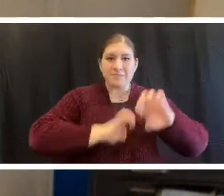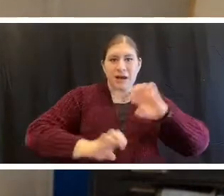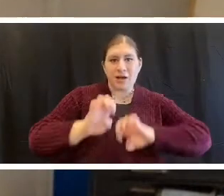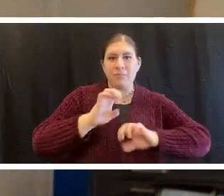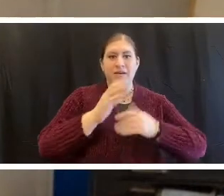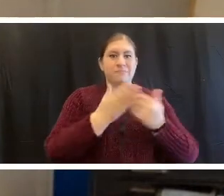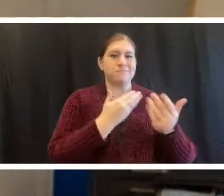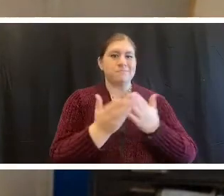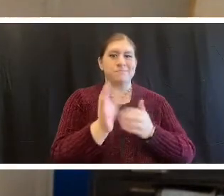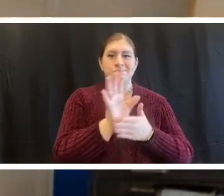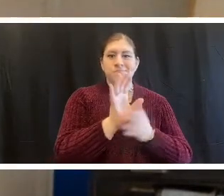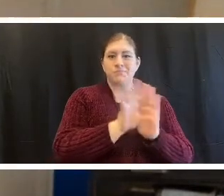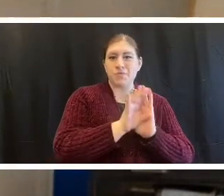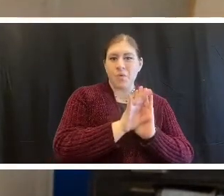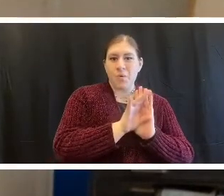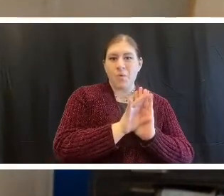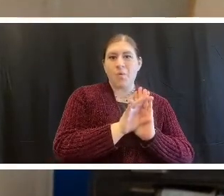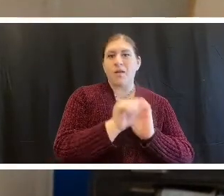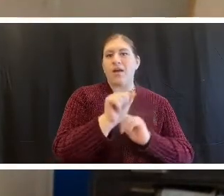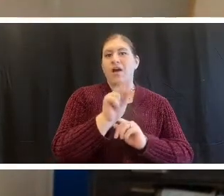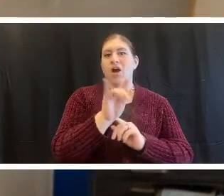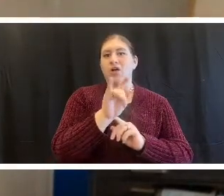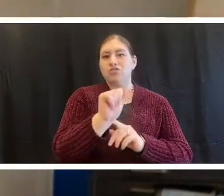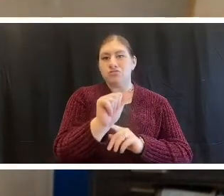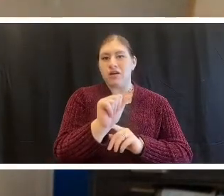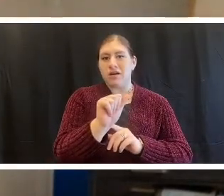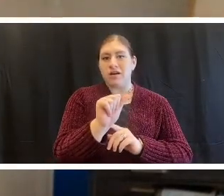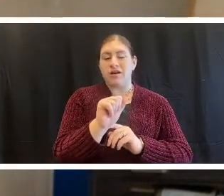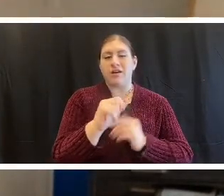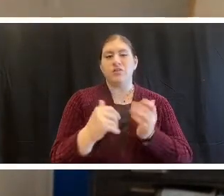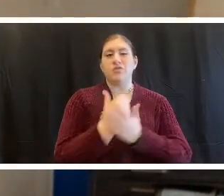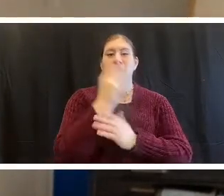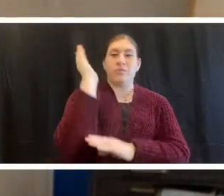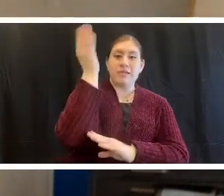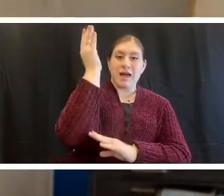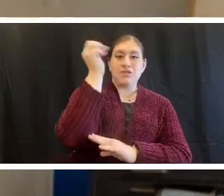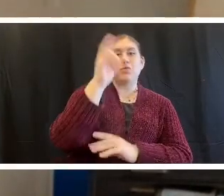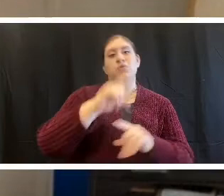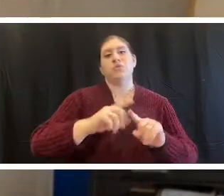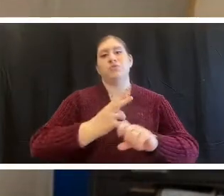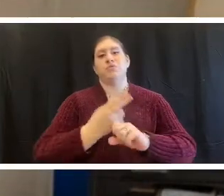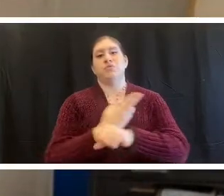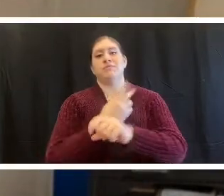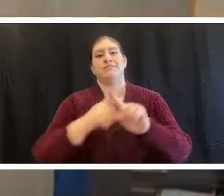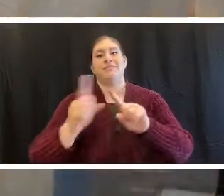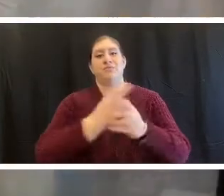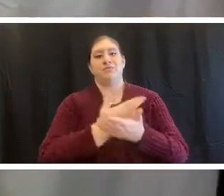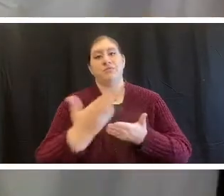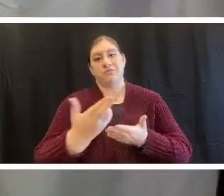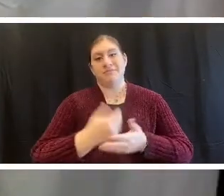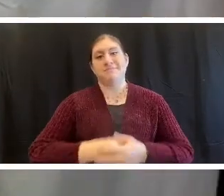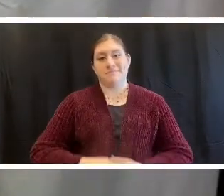it's recording in Ultra your lectures or using other tools.